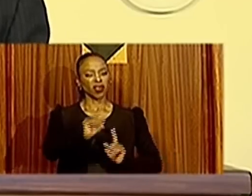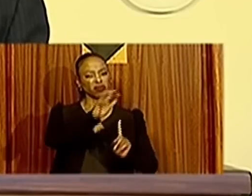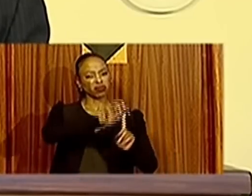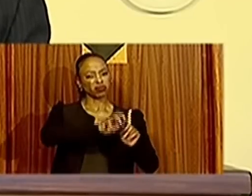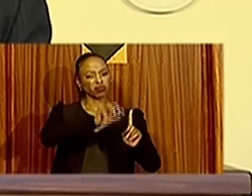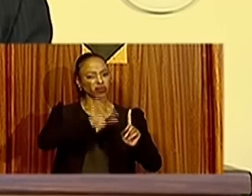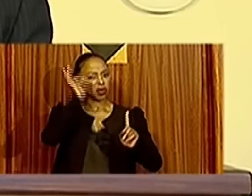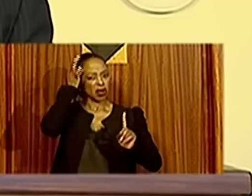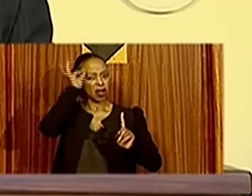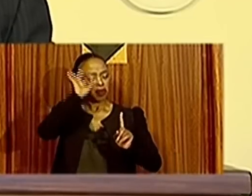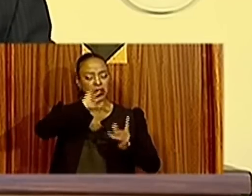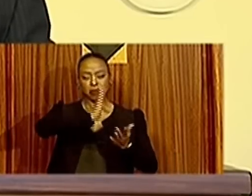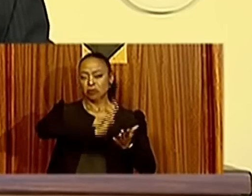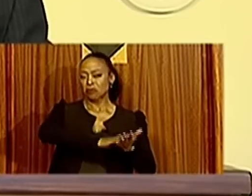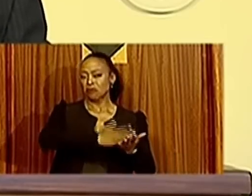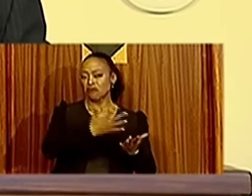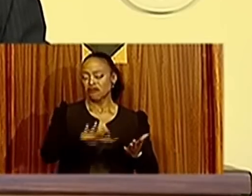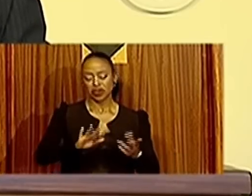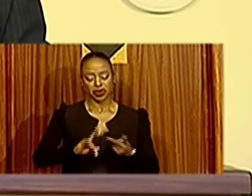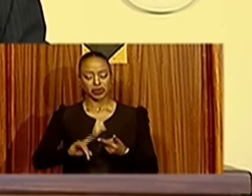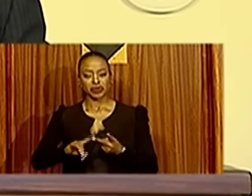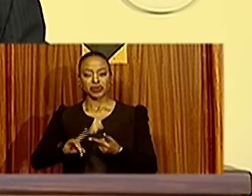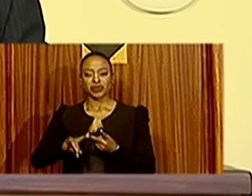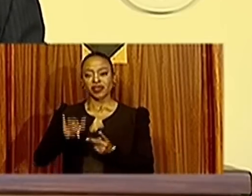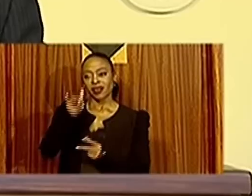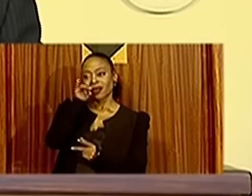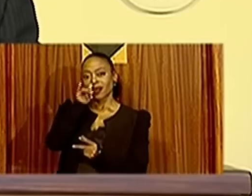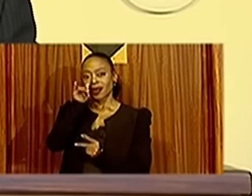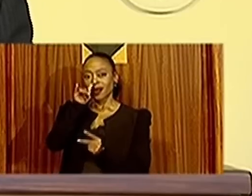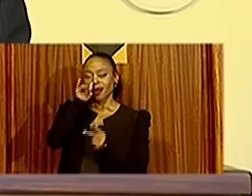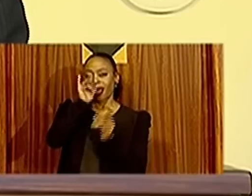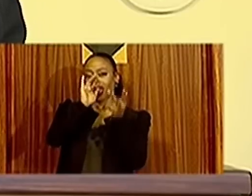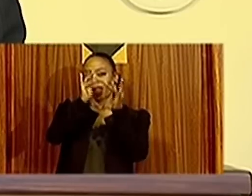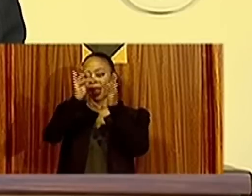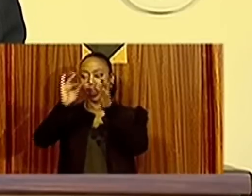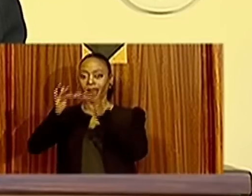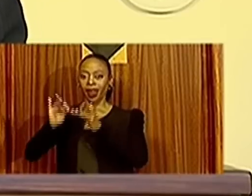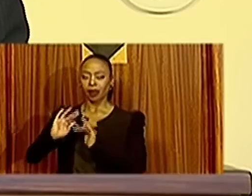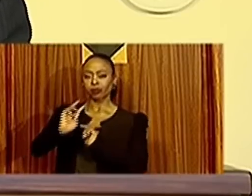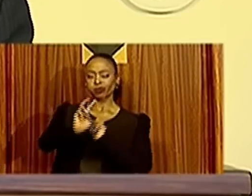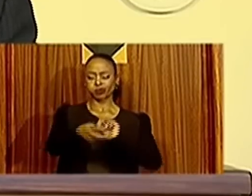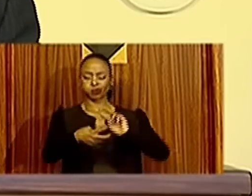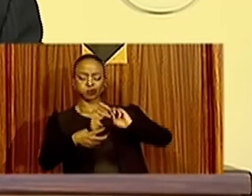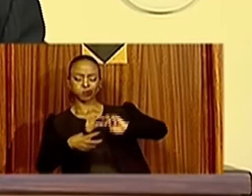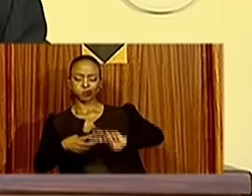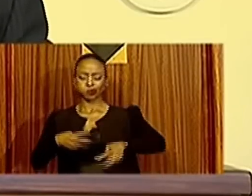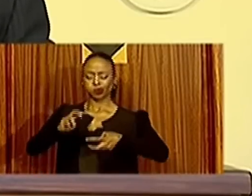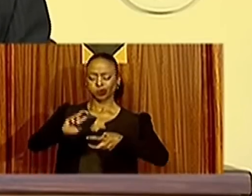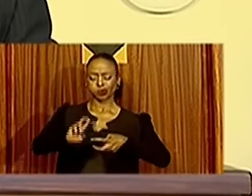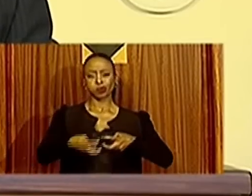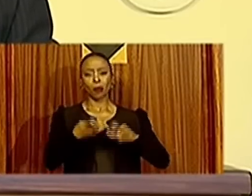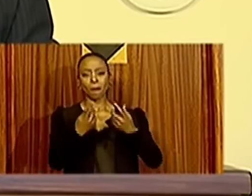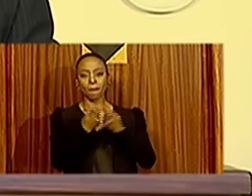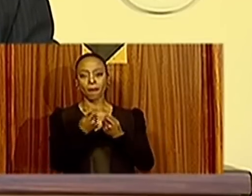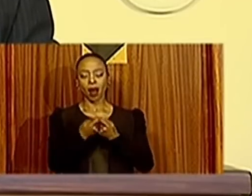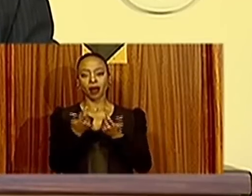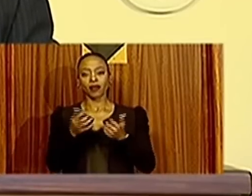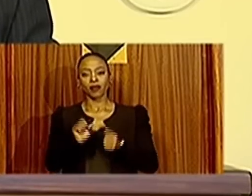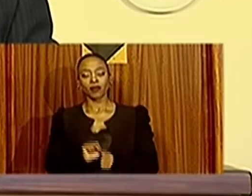end. We dislodged the criminal networks that have stolen billions from our